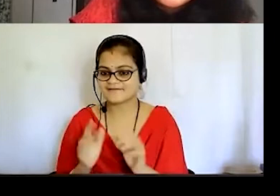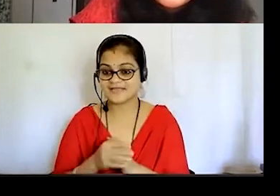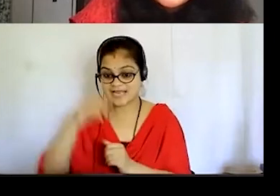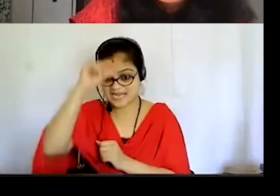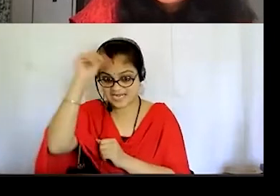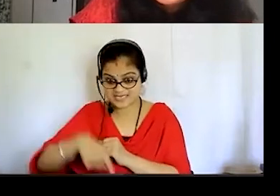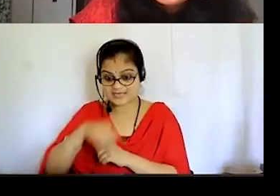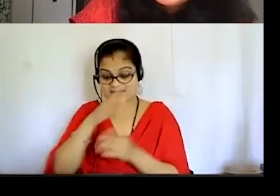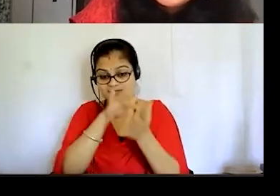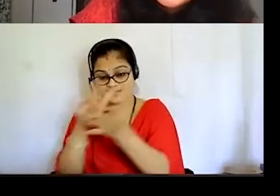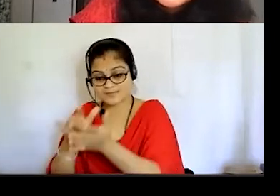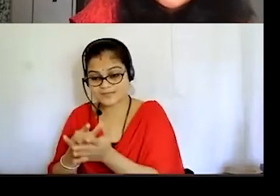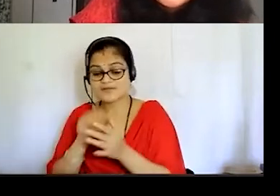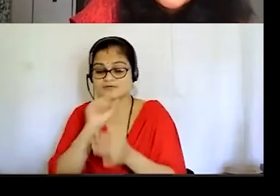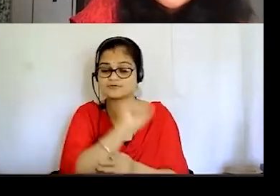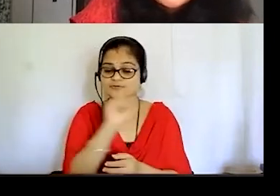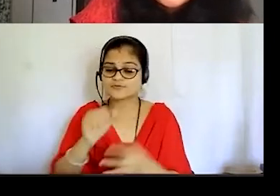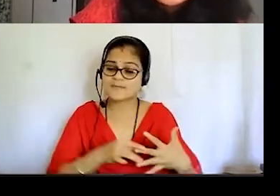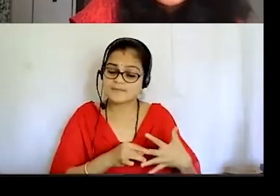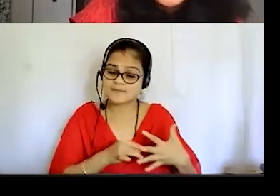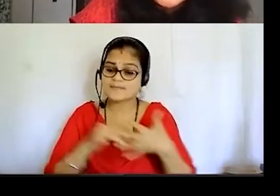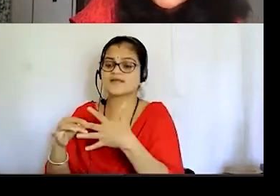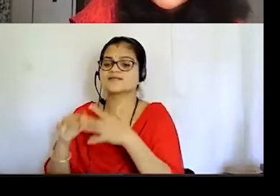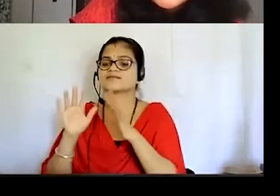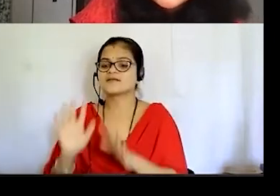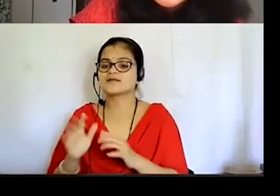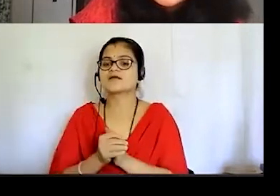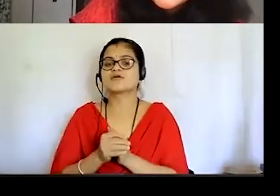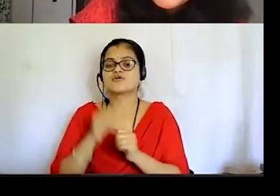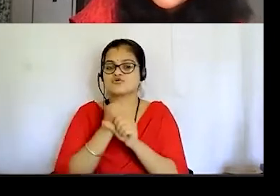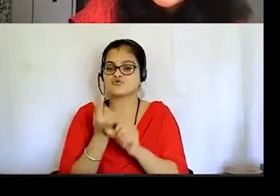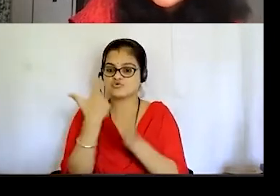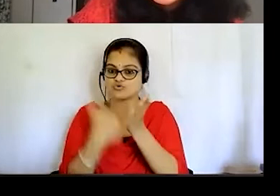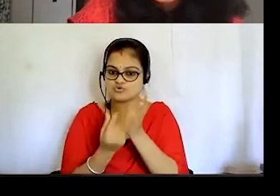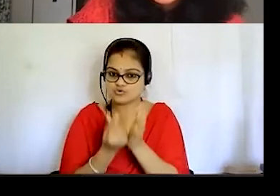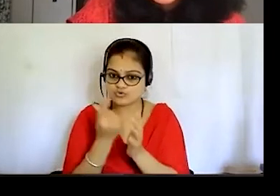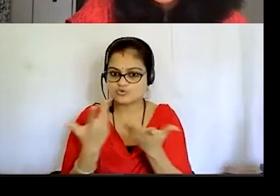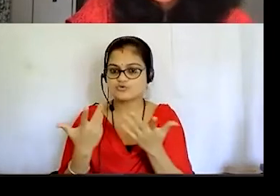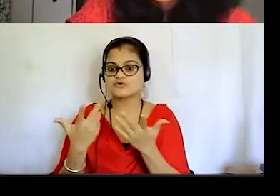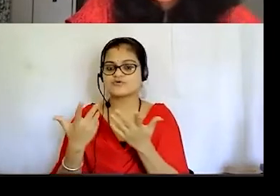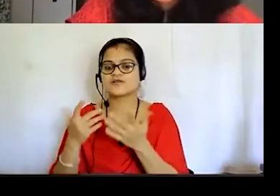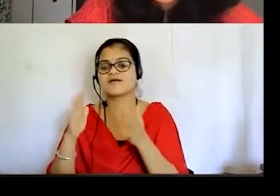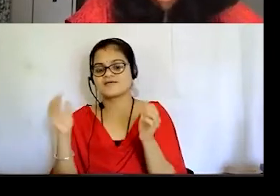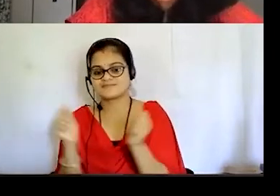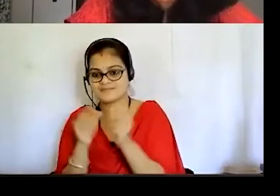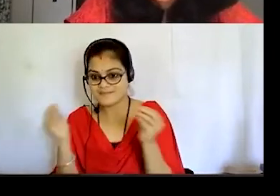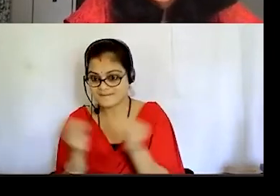India had its own unique style of singing, from the Gurubani, the Abhang, the Bhajan.